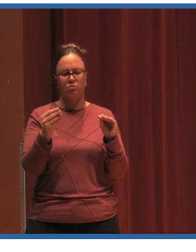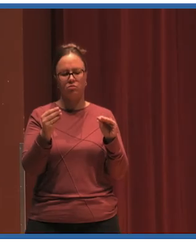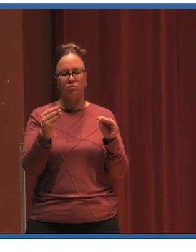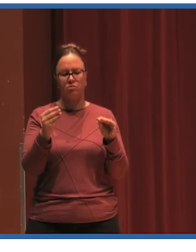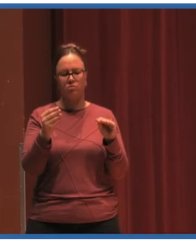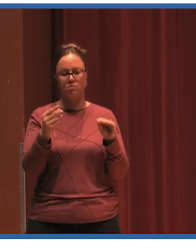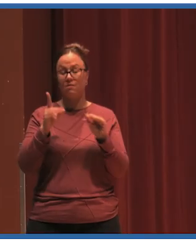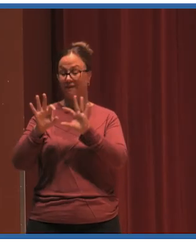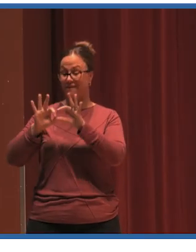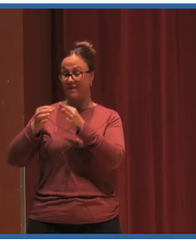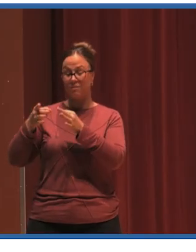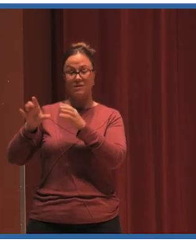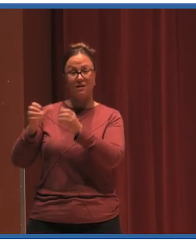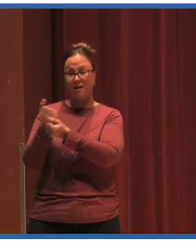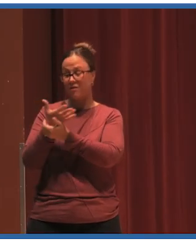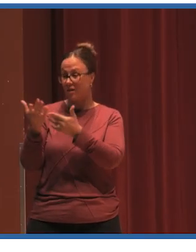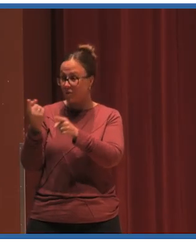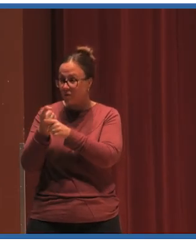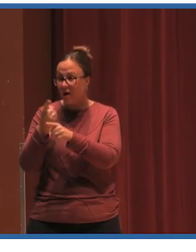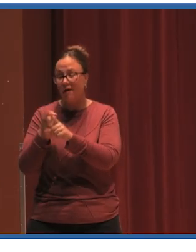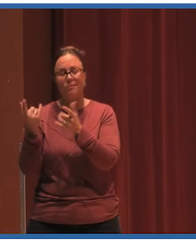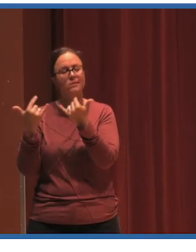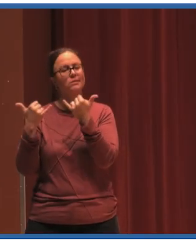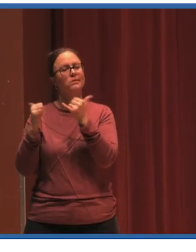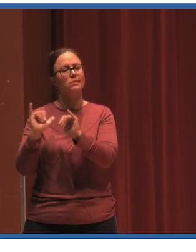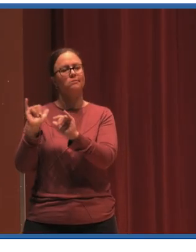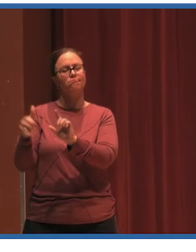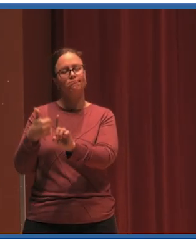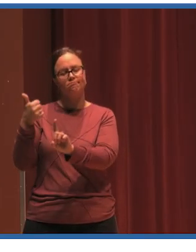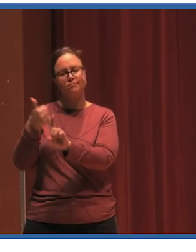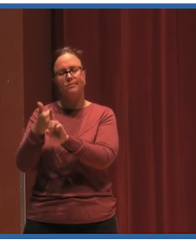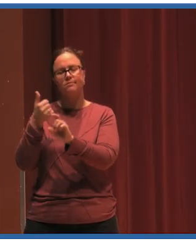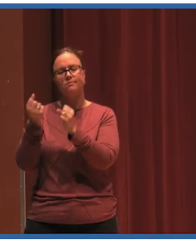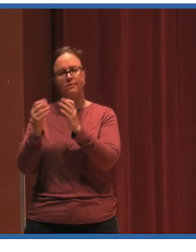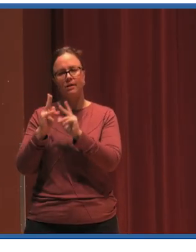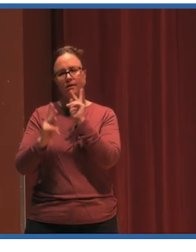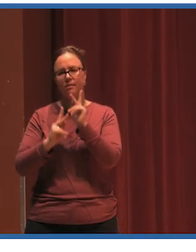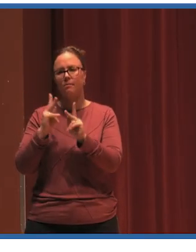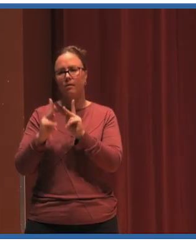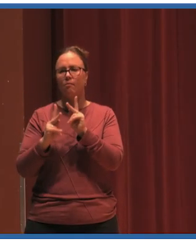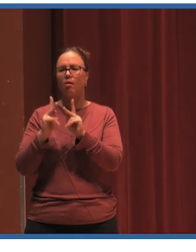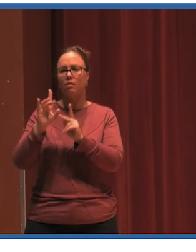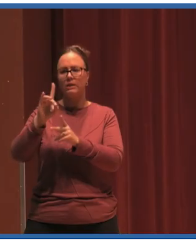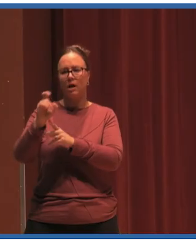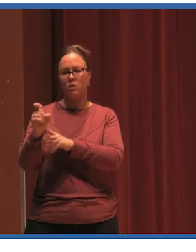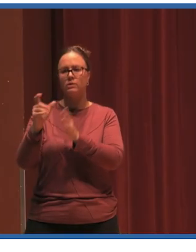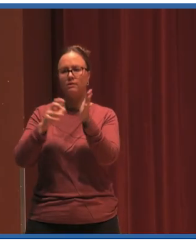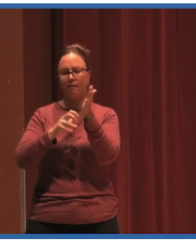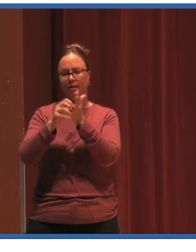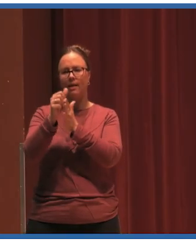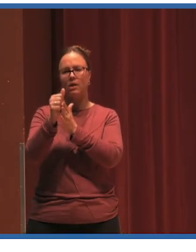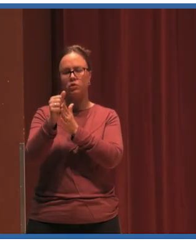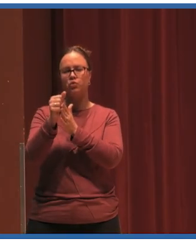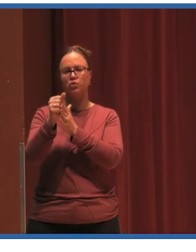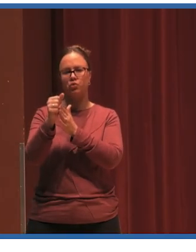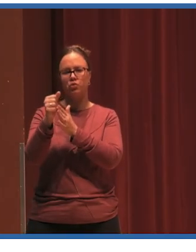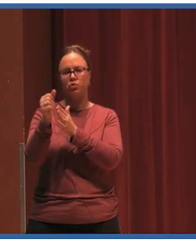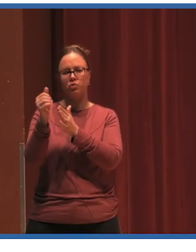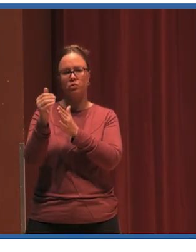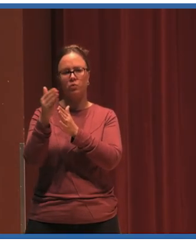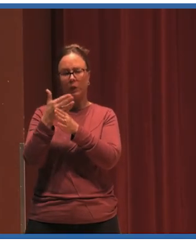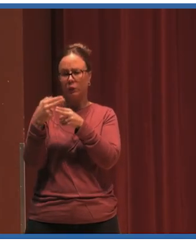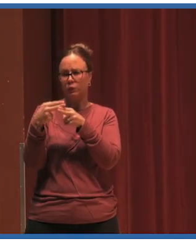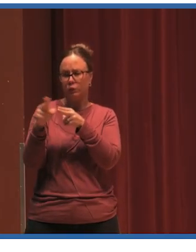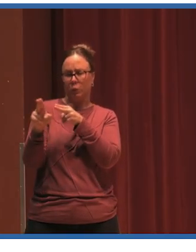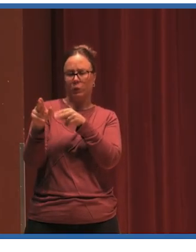did everything right, and nevertheless, many people in their community got cancer within a short span of